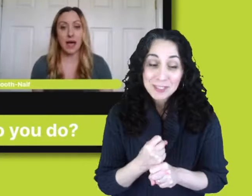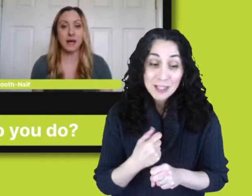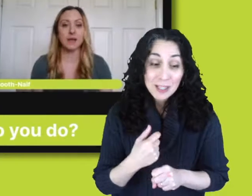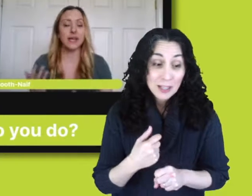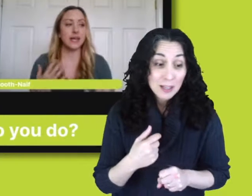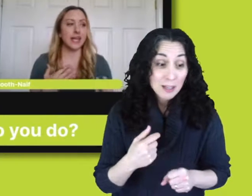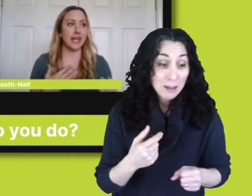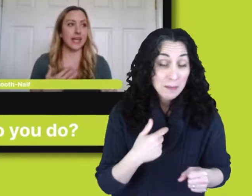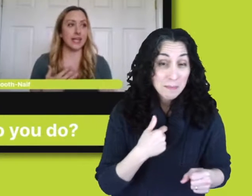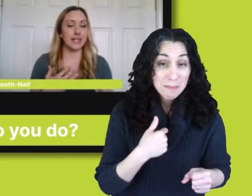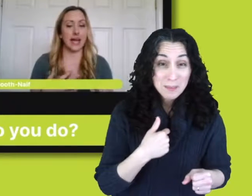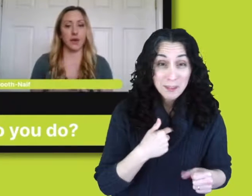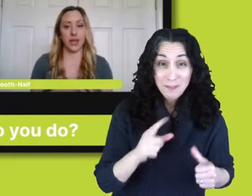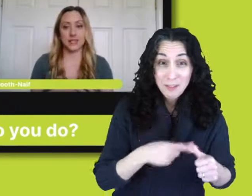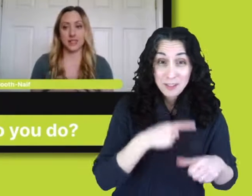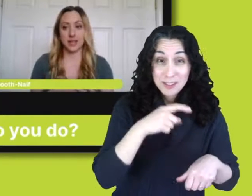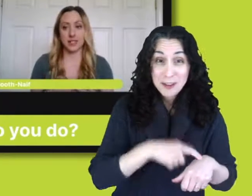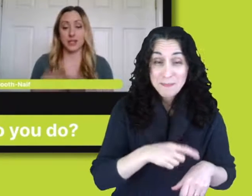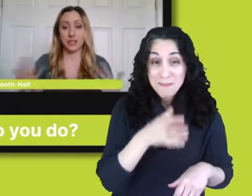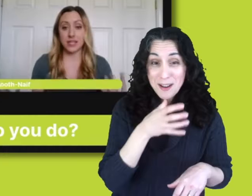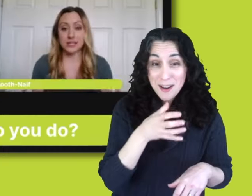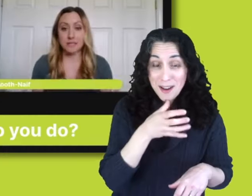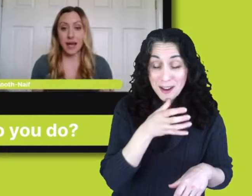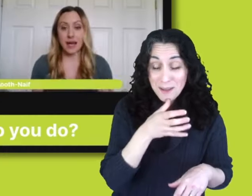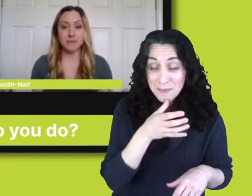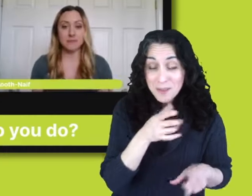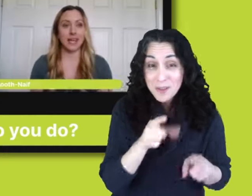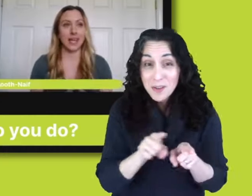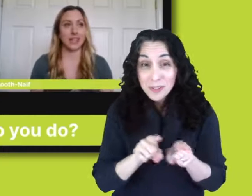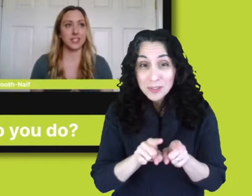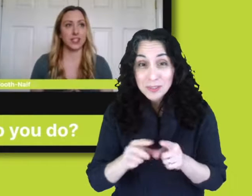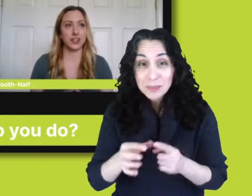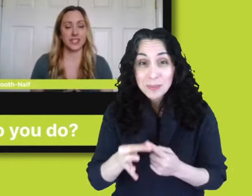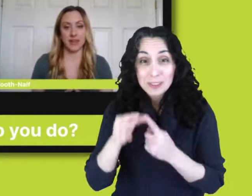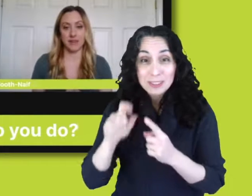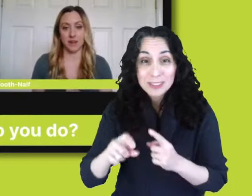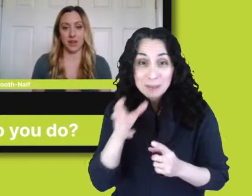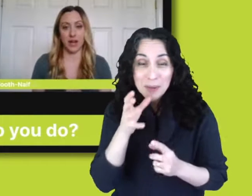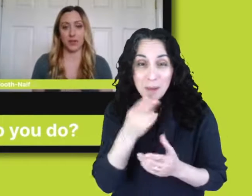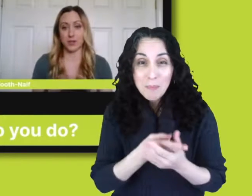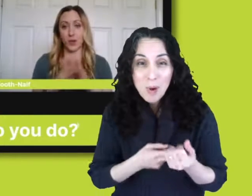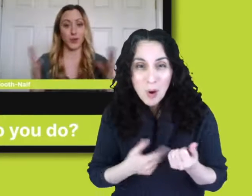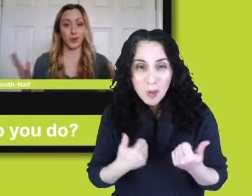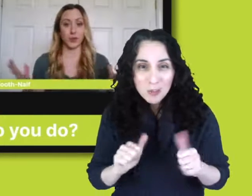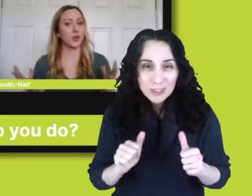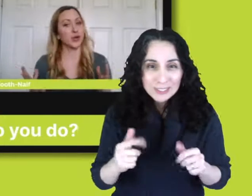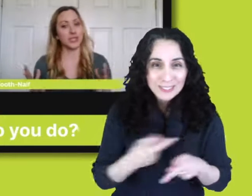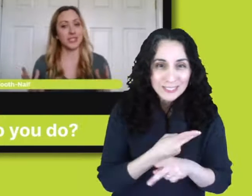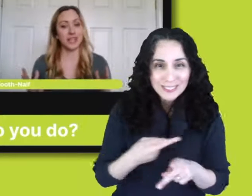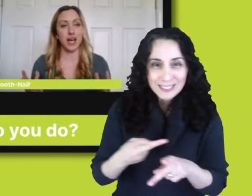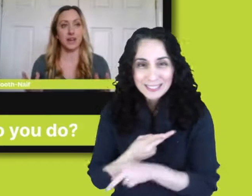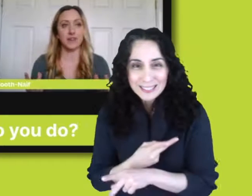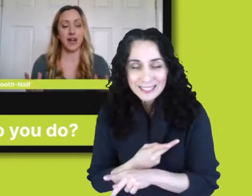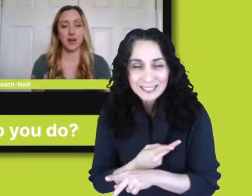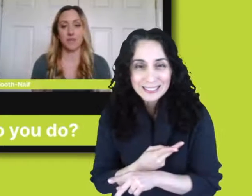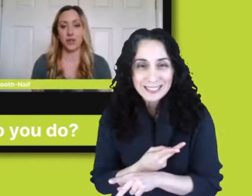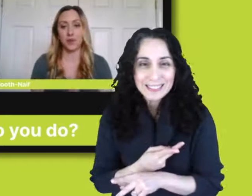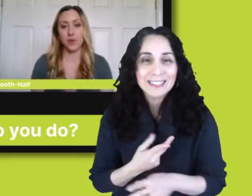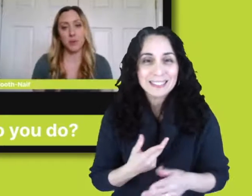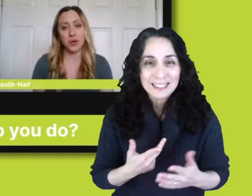first-time mom and now as a special needs mom, and, just kind of figuring out this whole new world